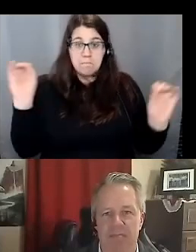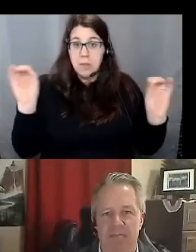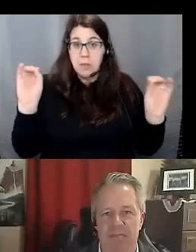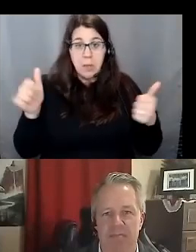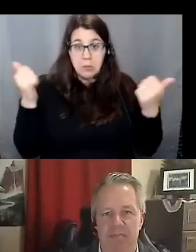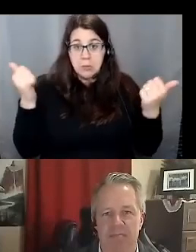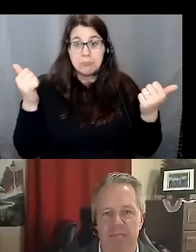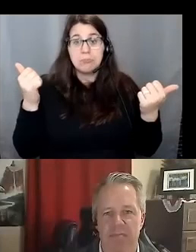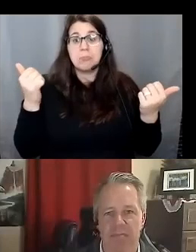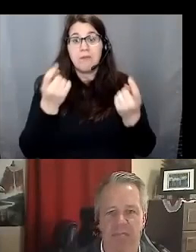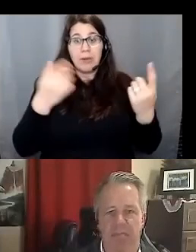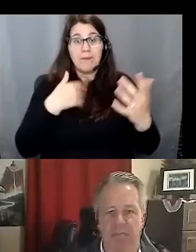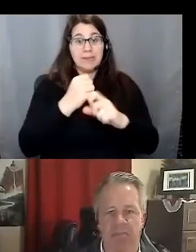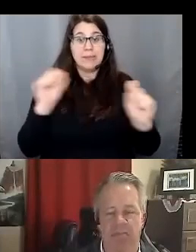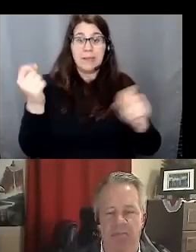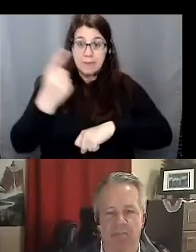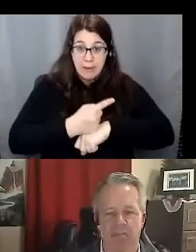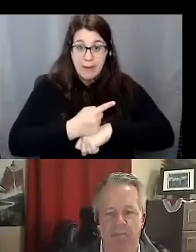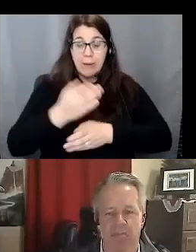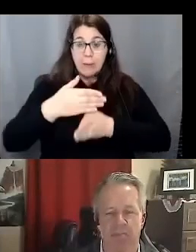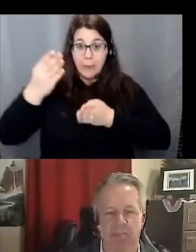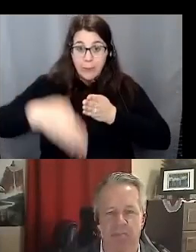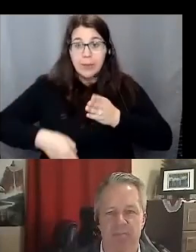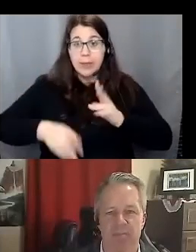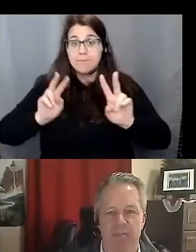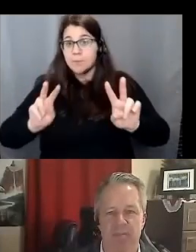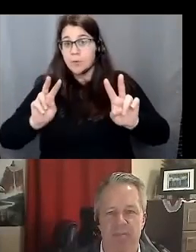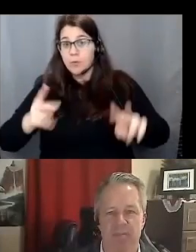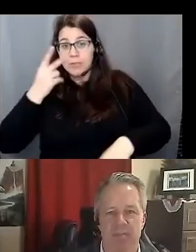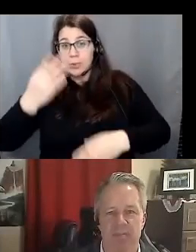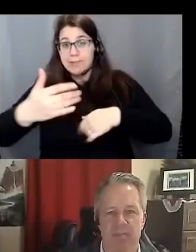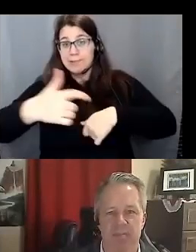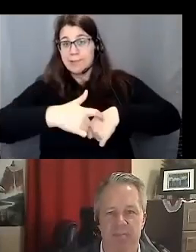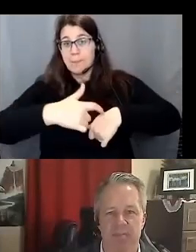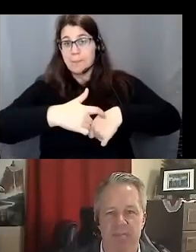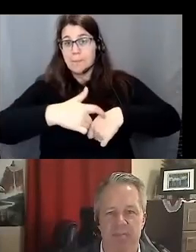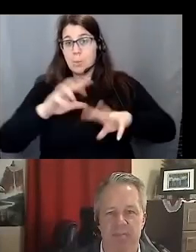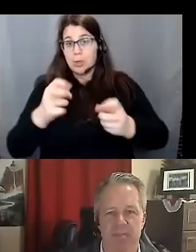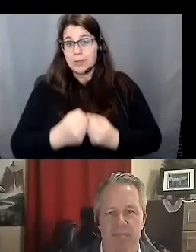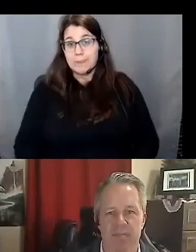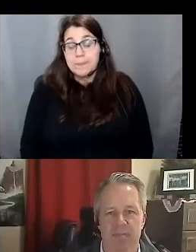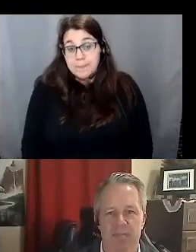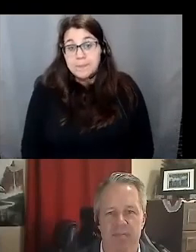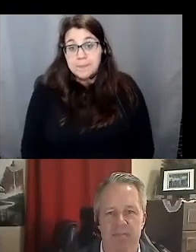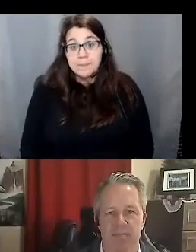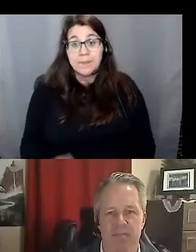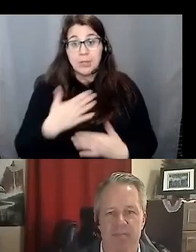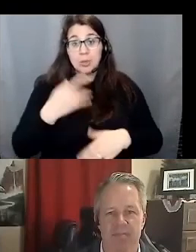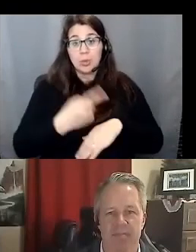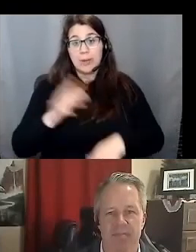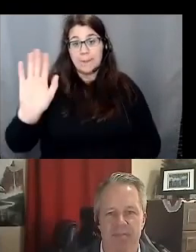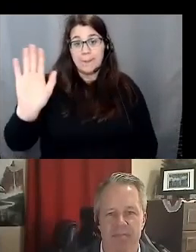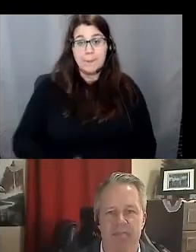safe rest of your day and weekend ahead. And we look forward to seeing you at our next workshop. Have a great day, everyone.